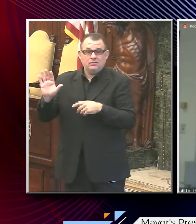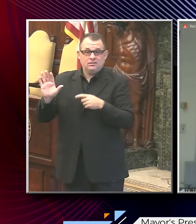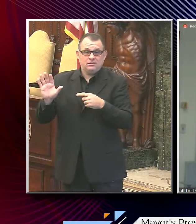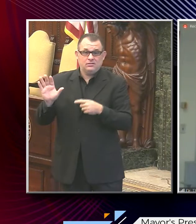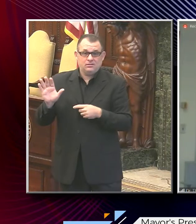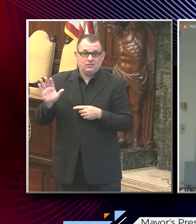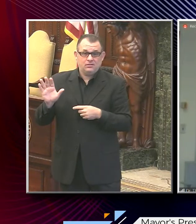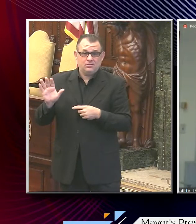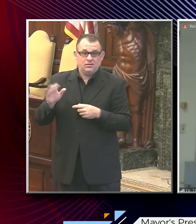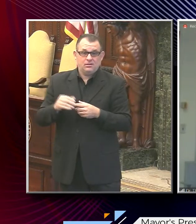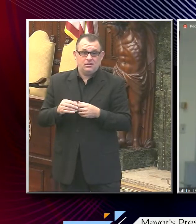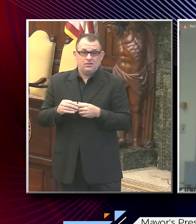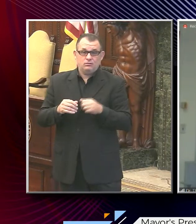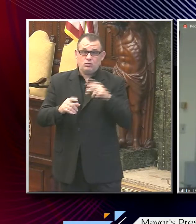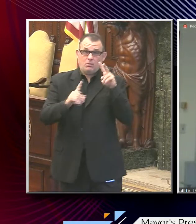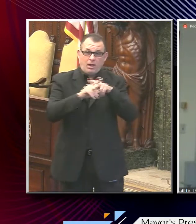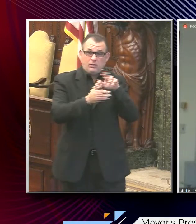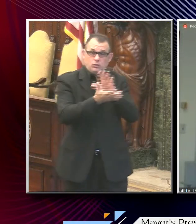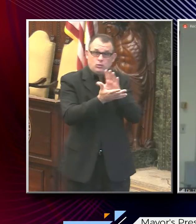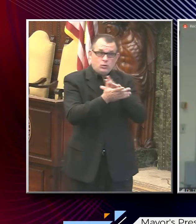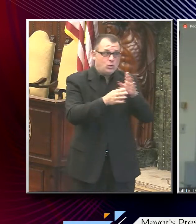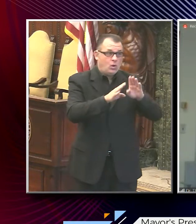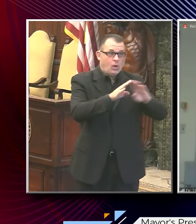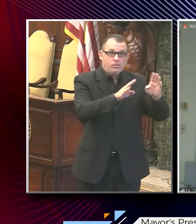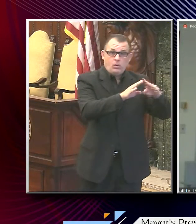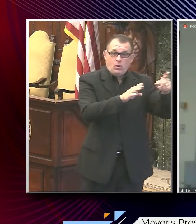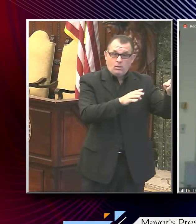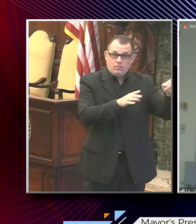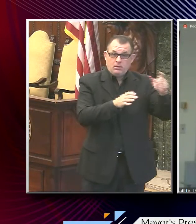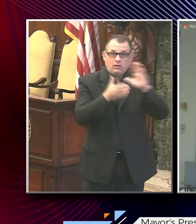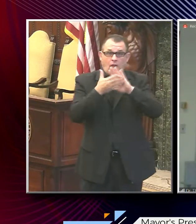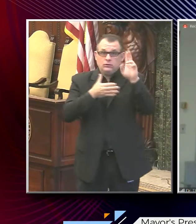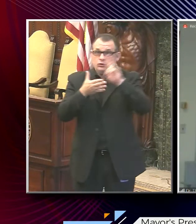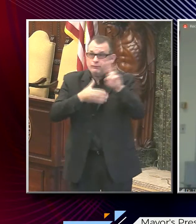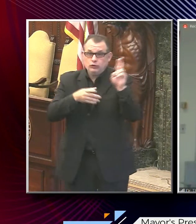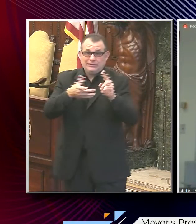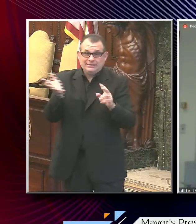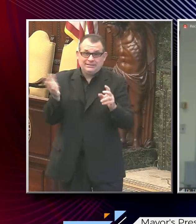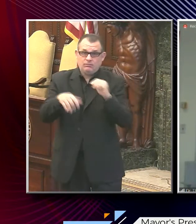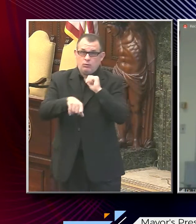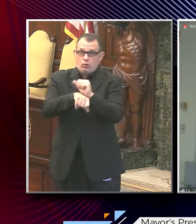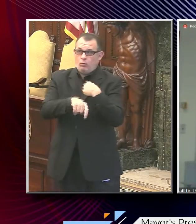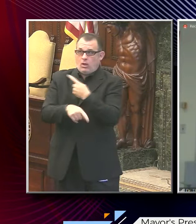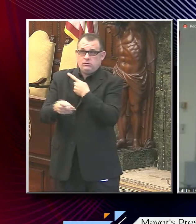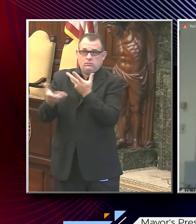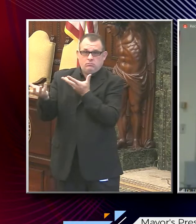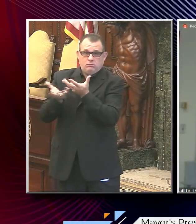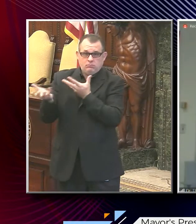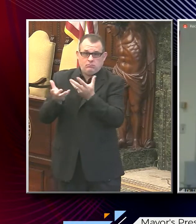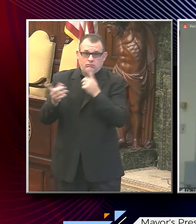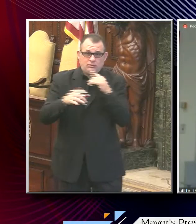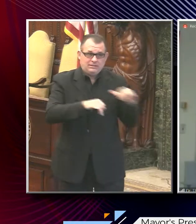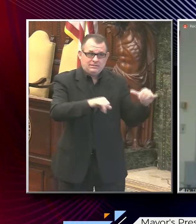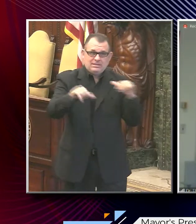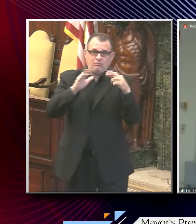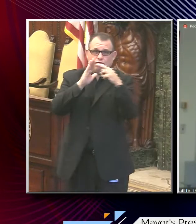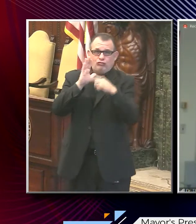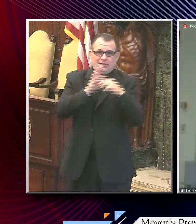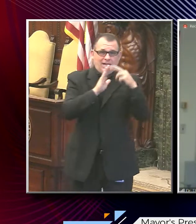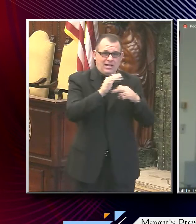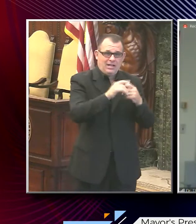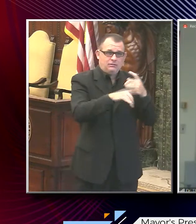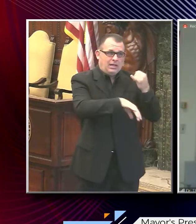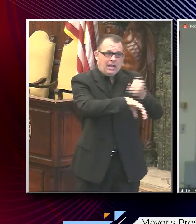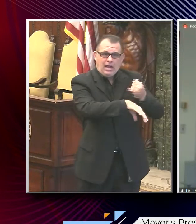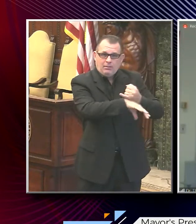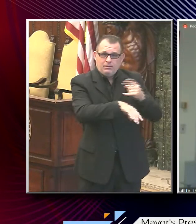open. All the colleges in the city we worked with over the summer, they all have safety standards for what's happening on campus, and they're working with the